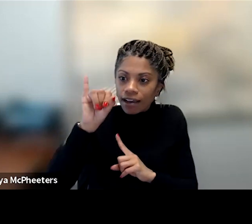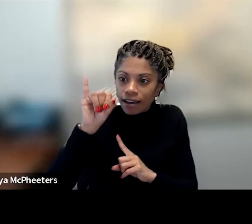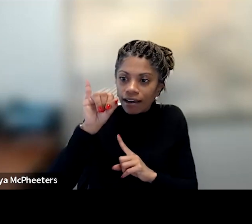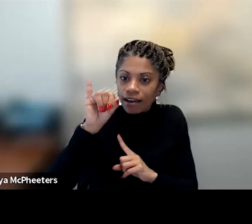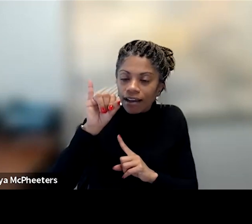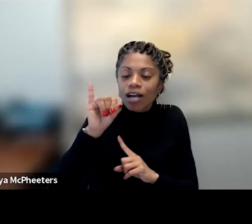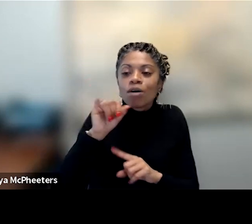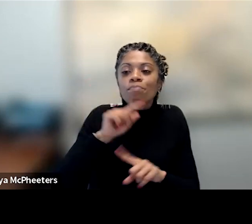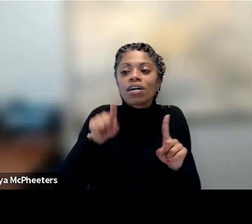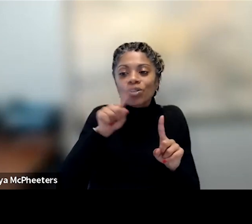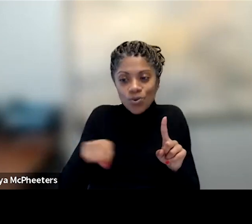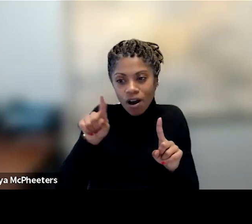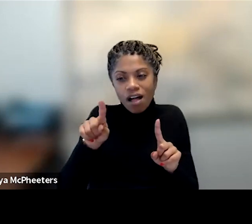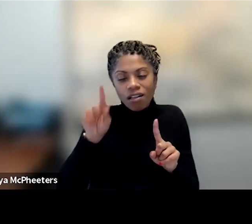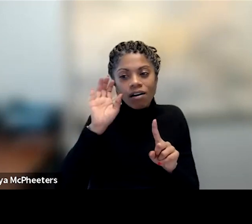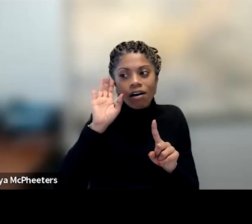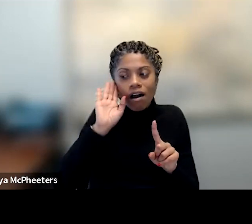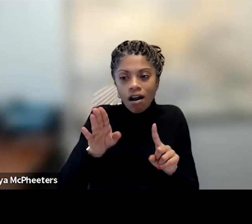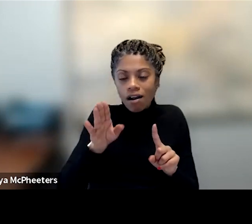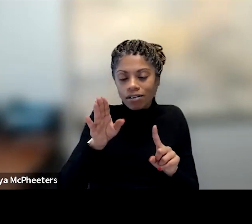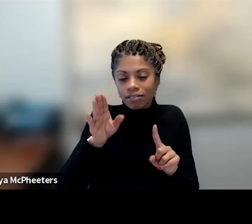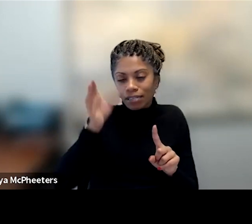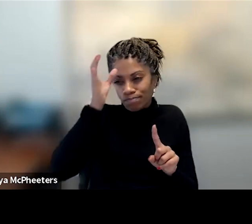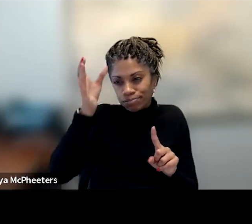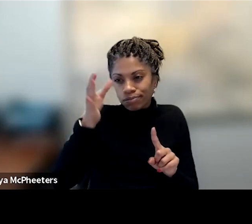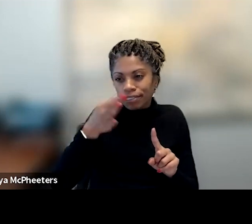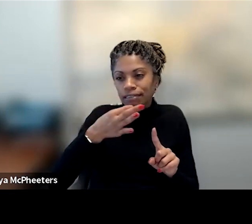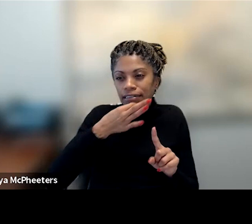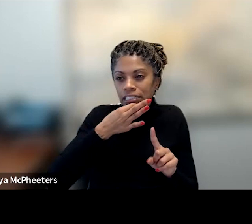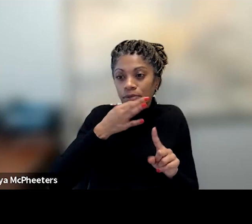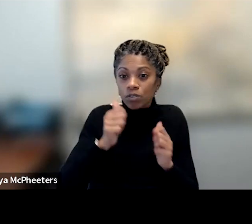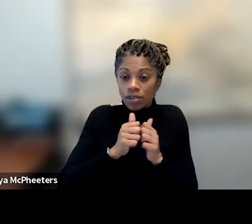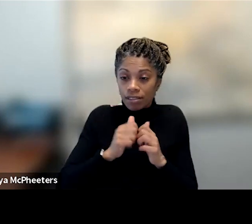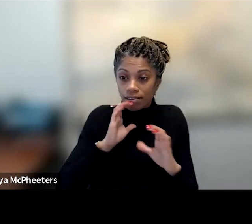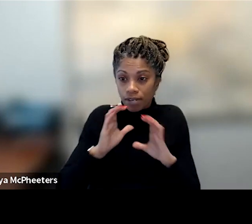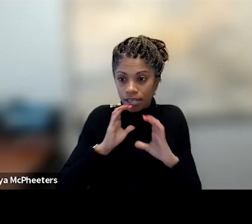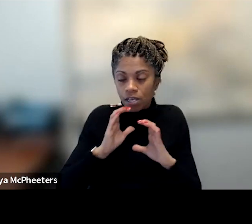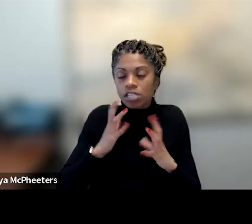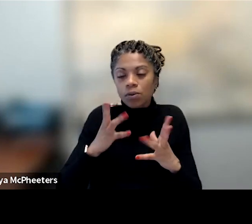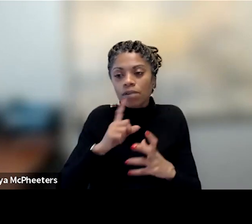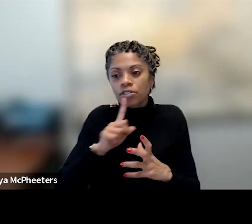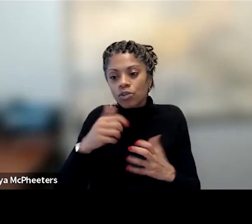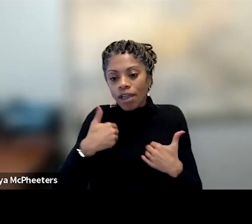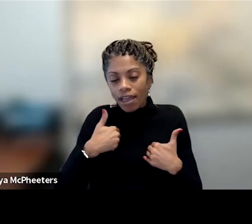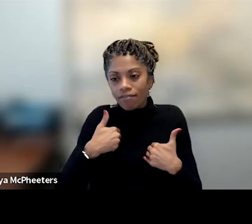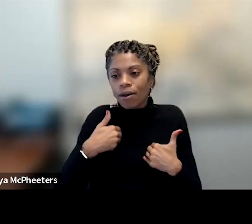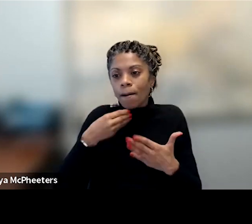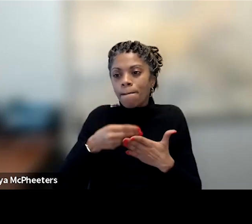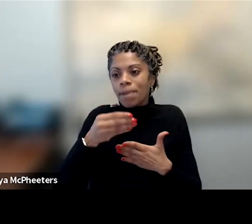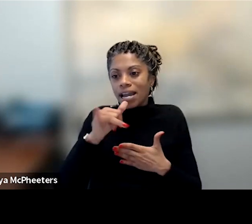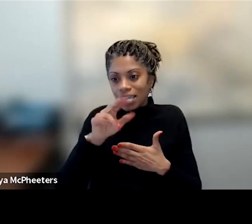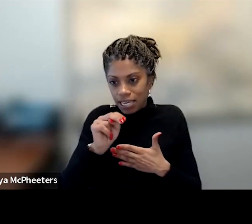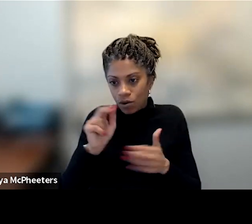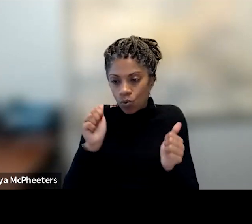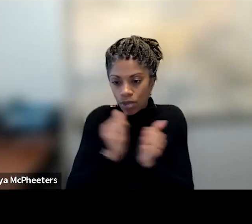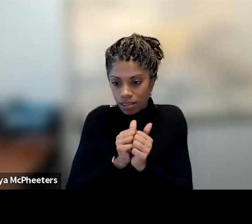communication, which is why this tool is designed to kind of meet you halfway. And we want to make sure that you have buy-in with your colleagues. Two other